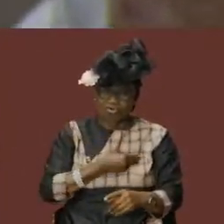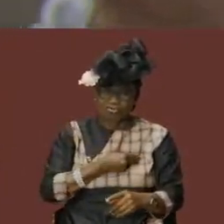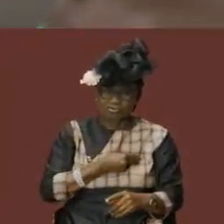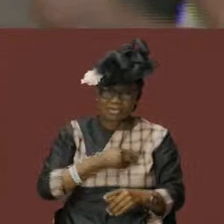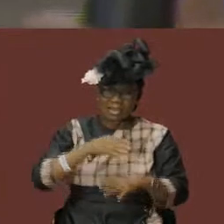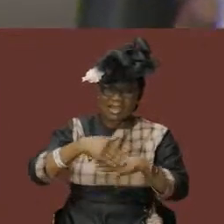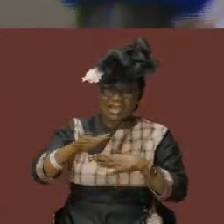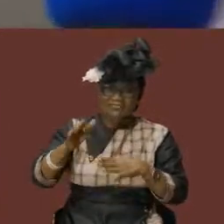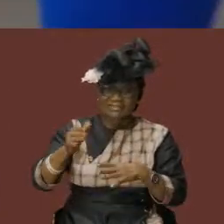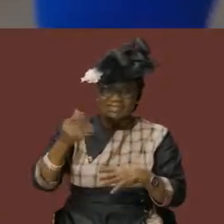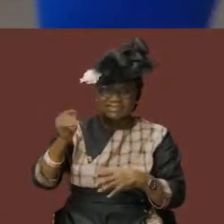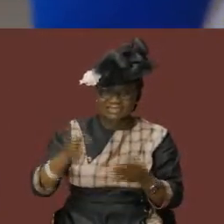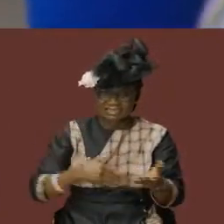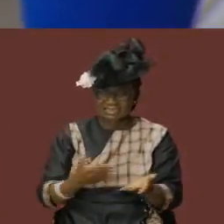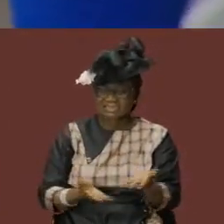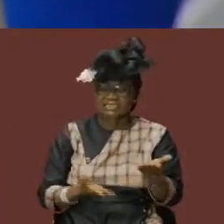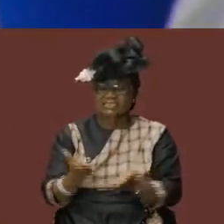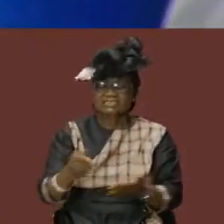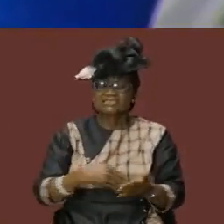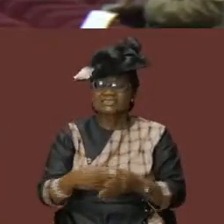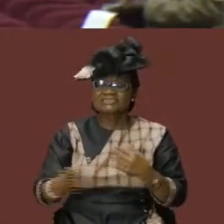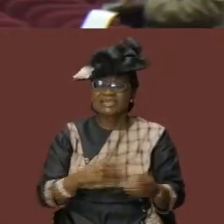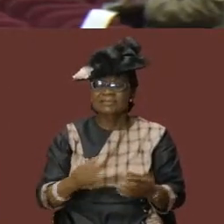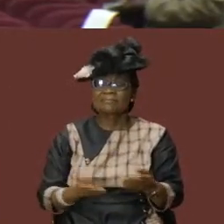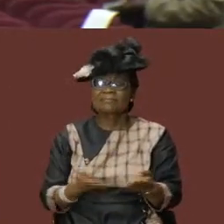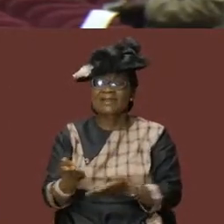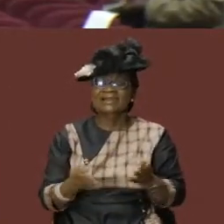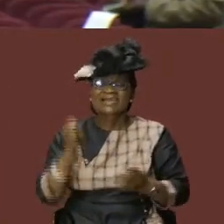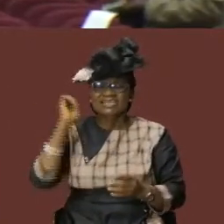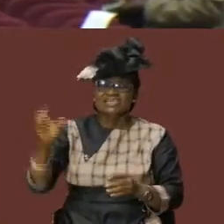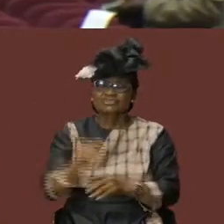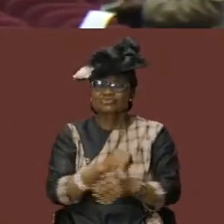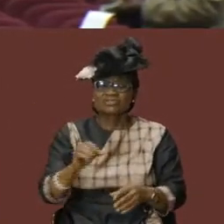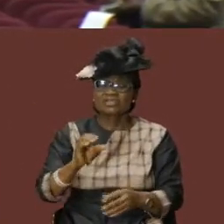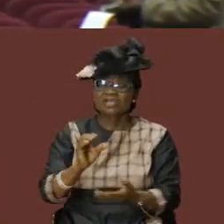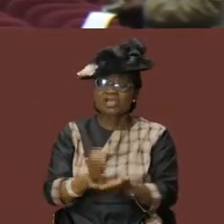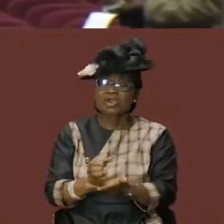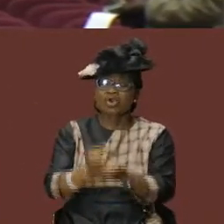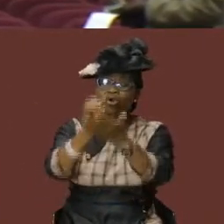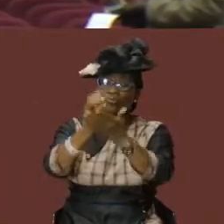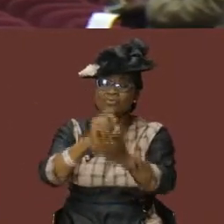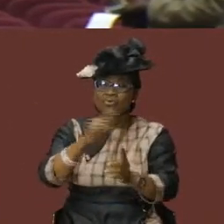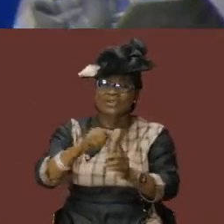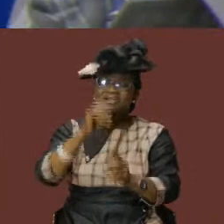After the same manner also he took the cup when he had supped, saying,